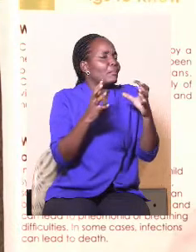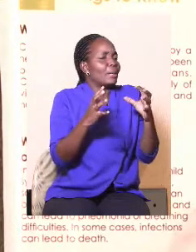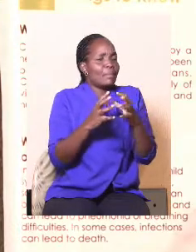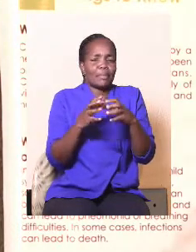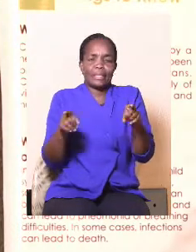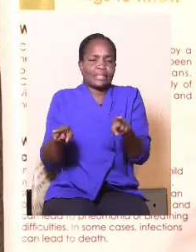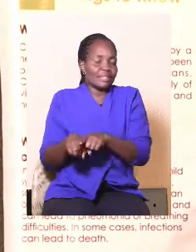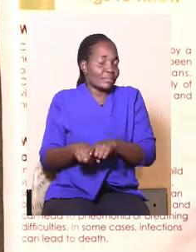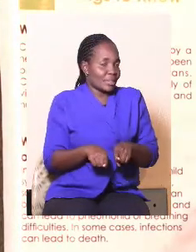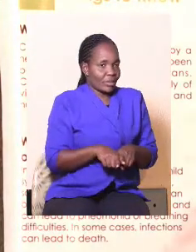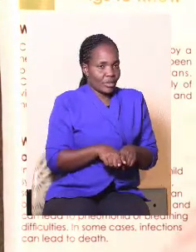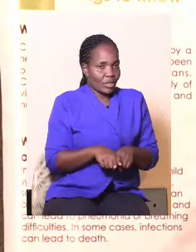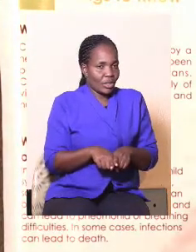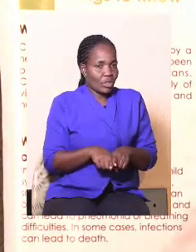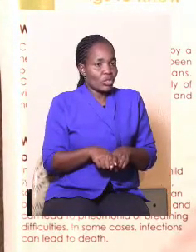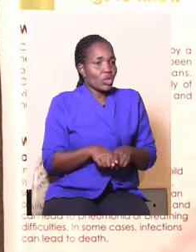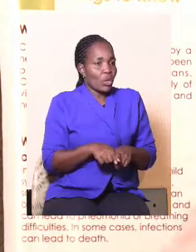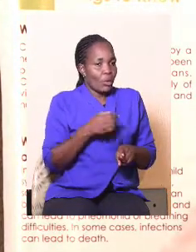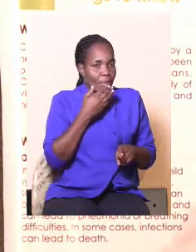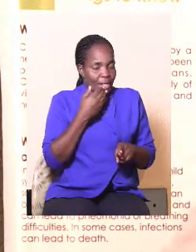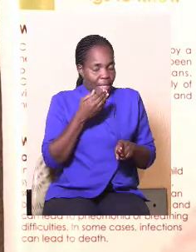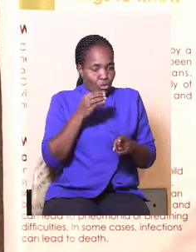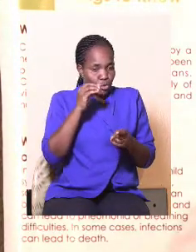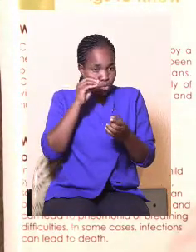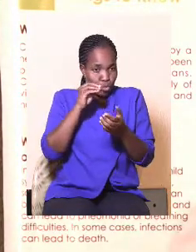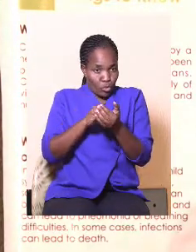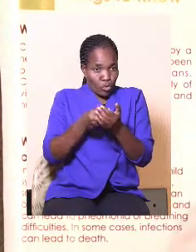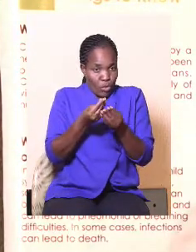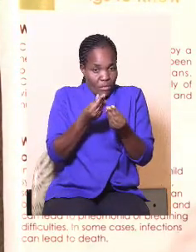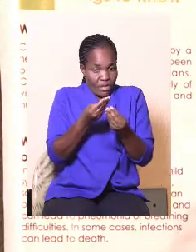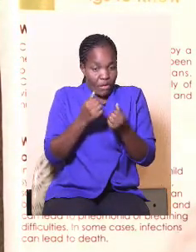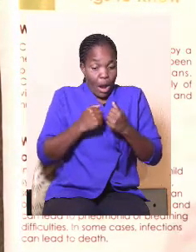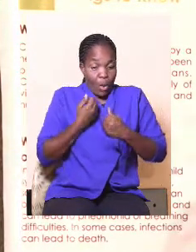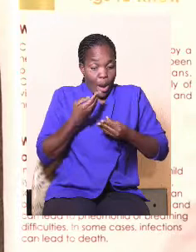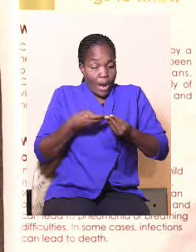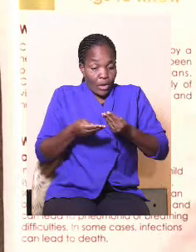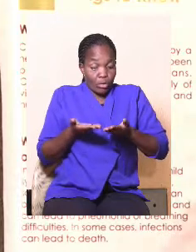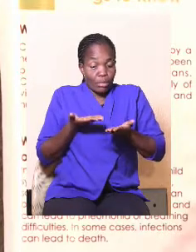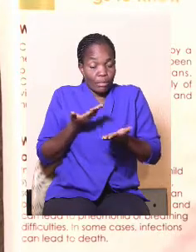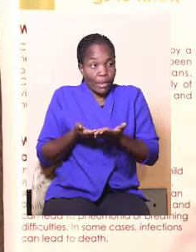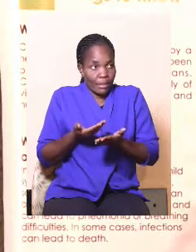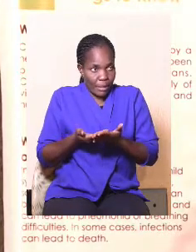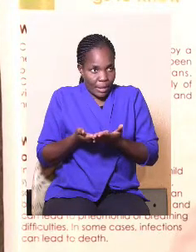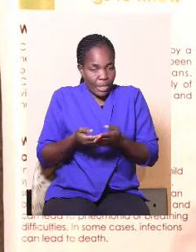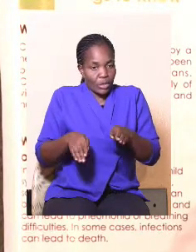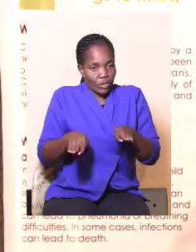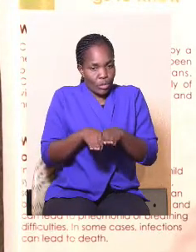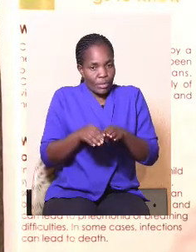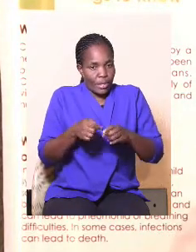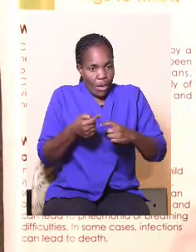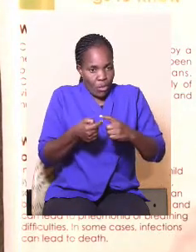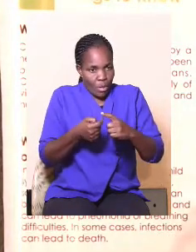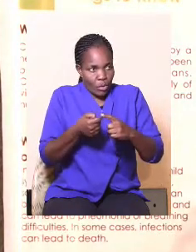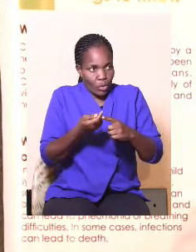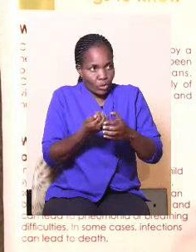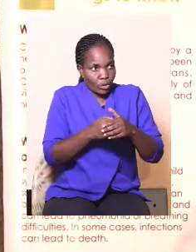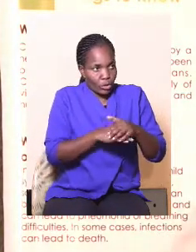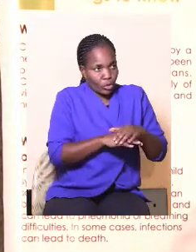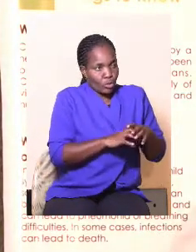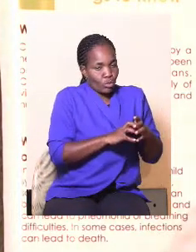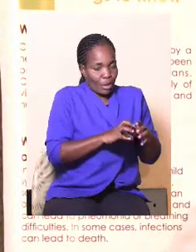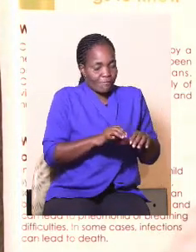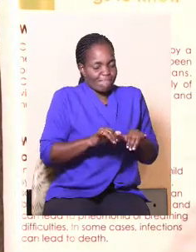we need to continue to manage the economy prudently, so that we keep our savings here, or the part of the savings that need to stay